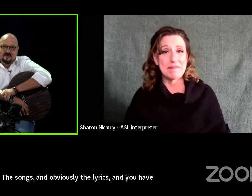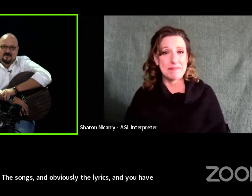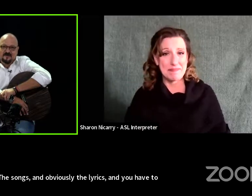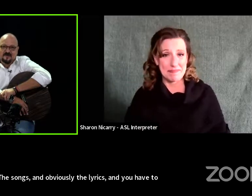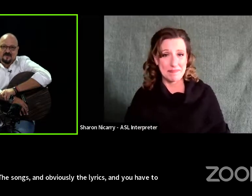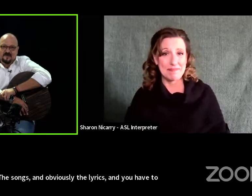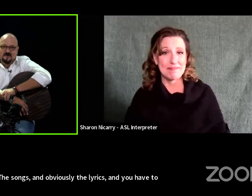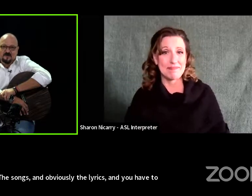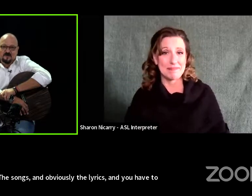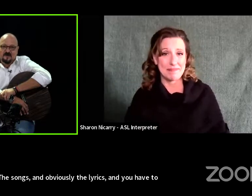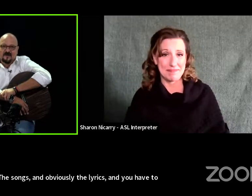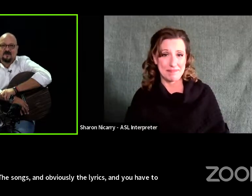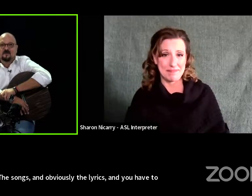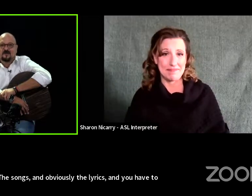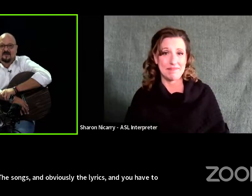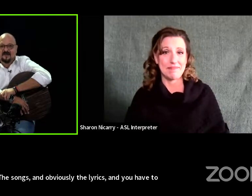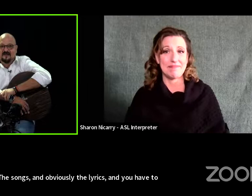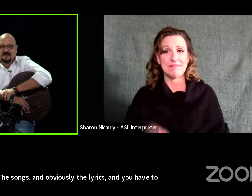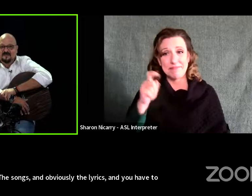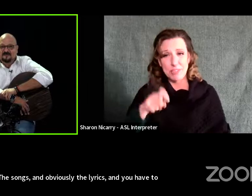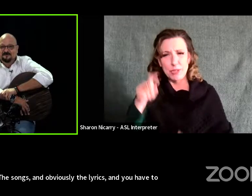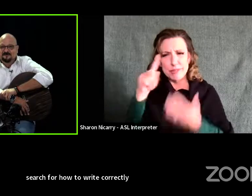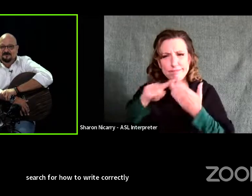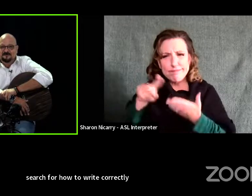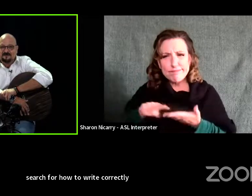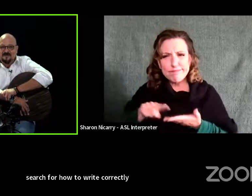search for how to write correctly,